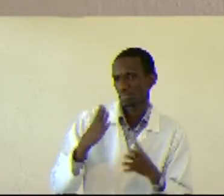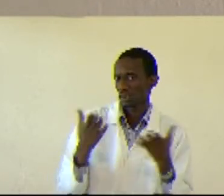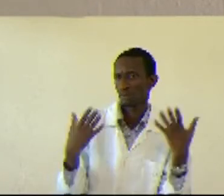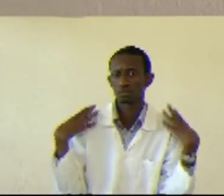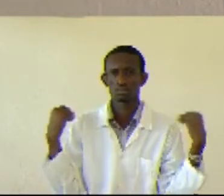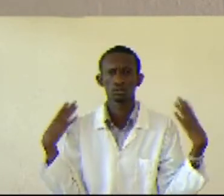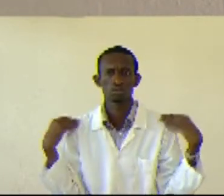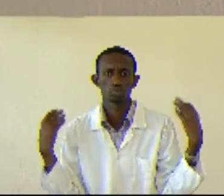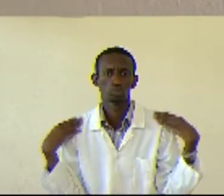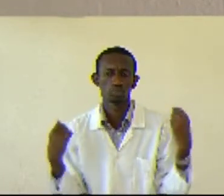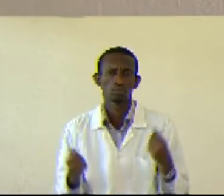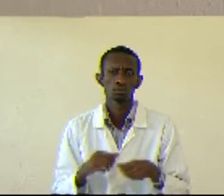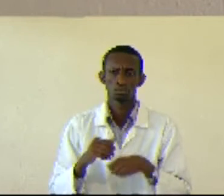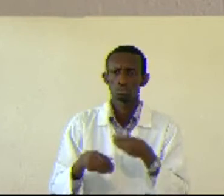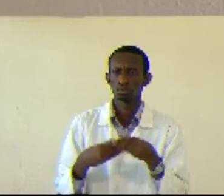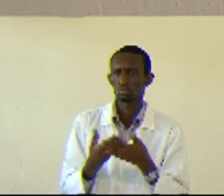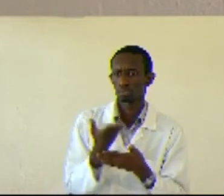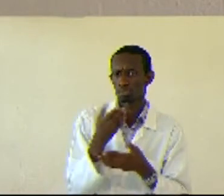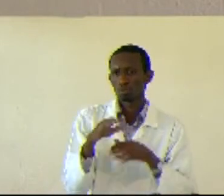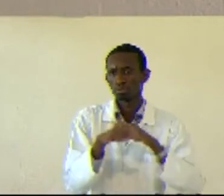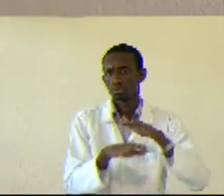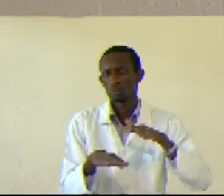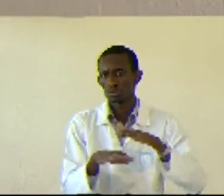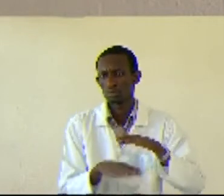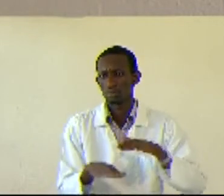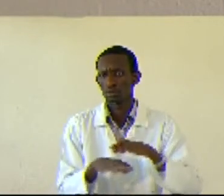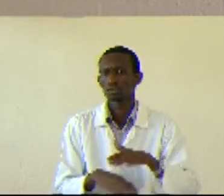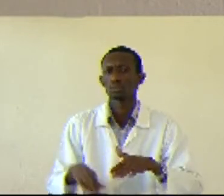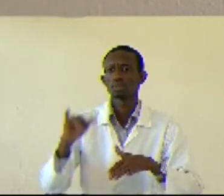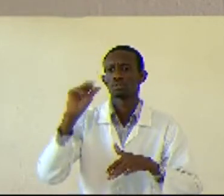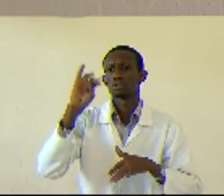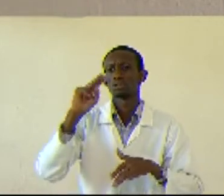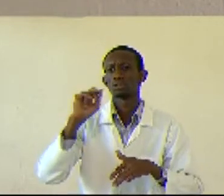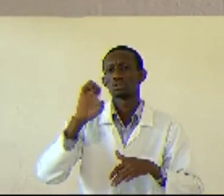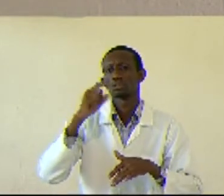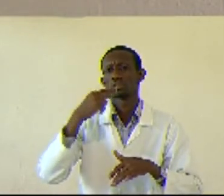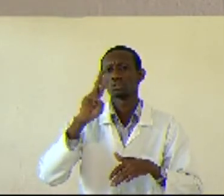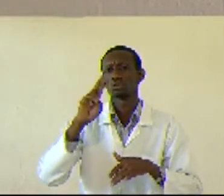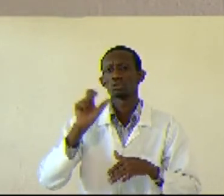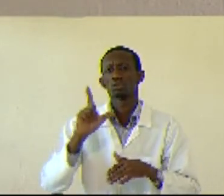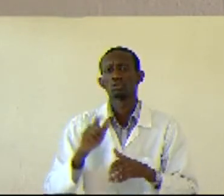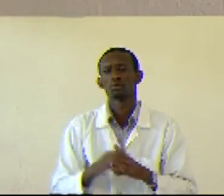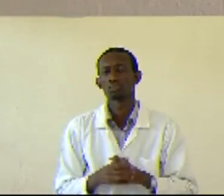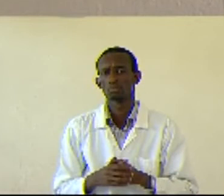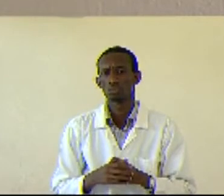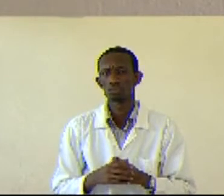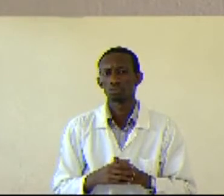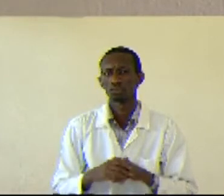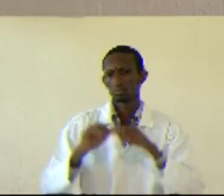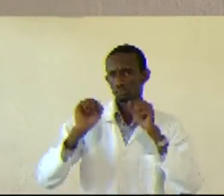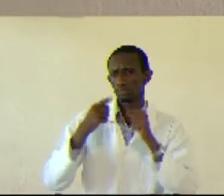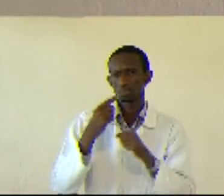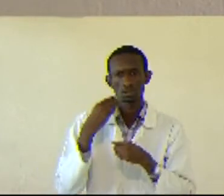exercise concerning basic integral, you can get the